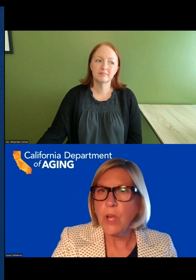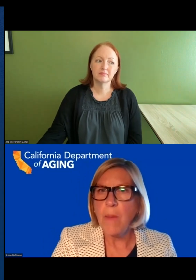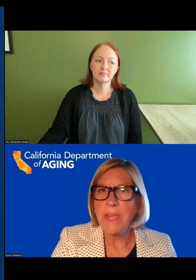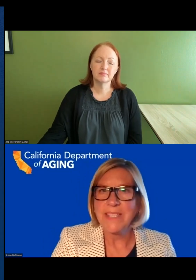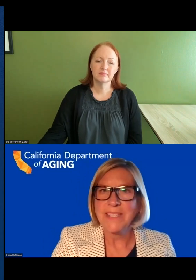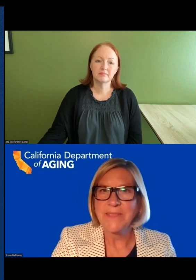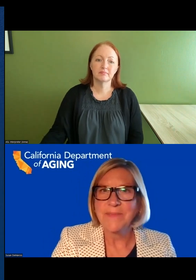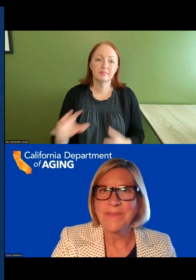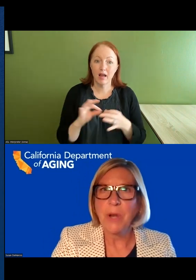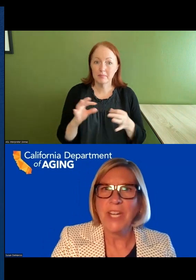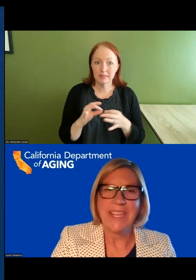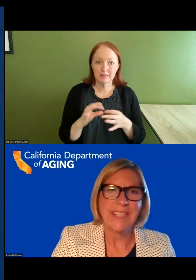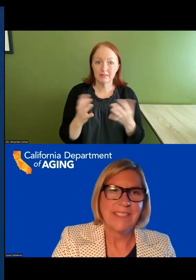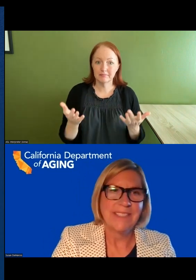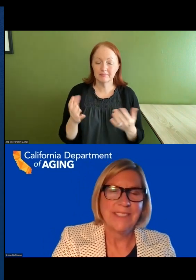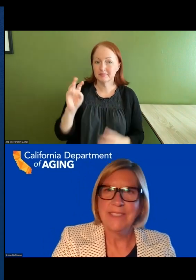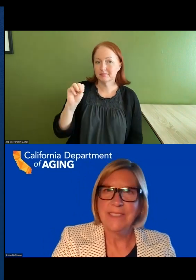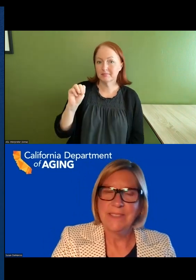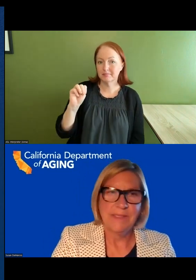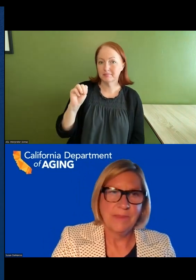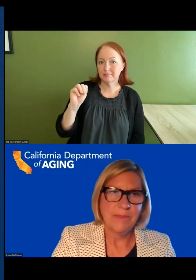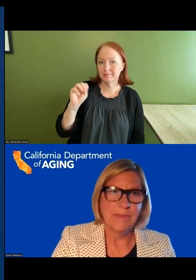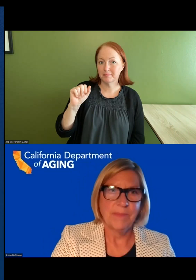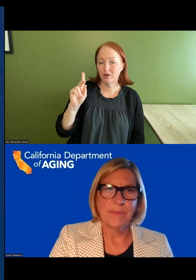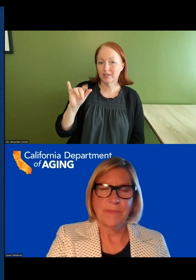or comments? Marty.